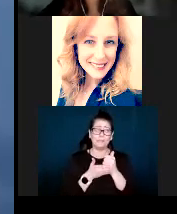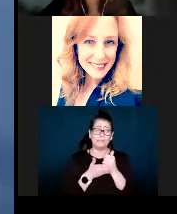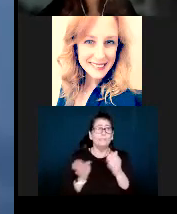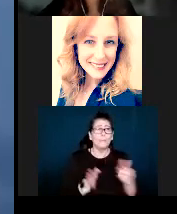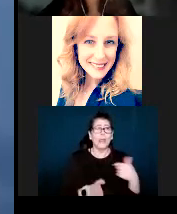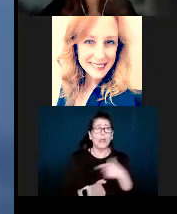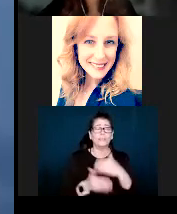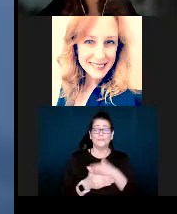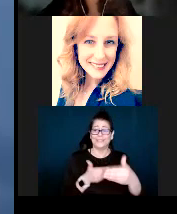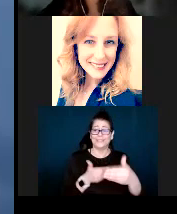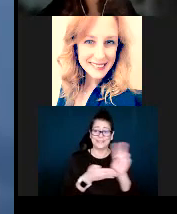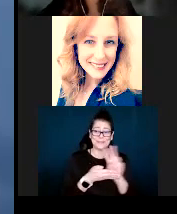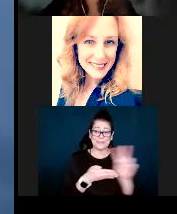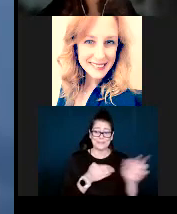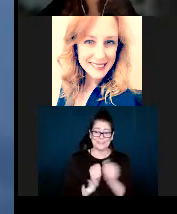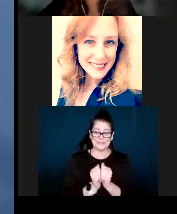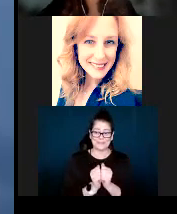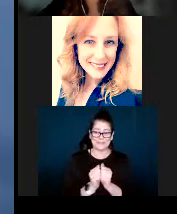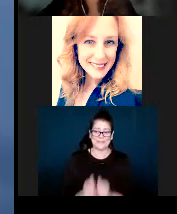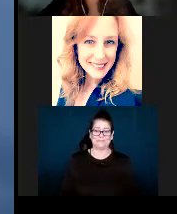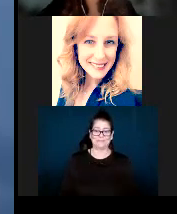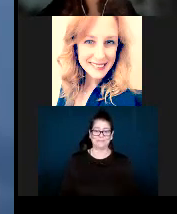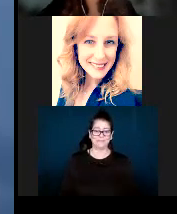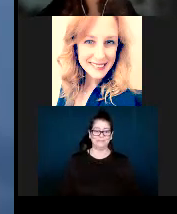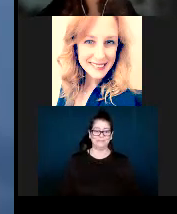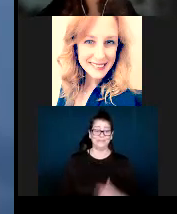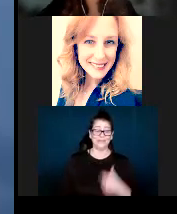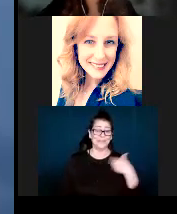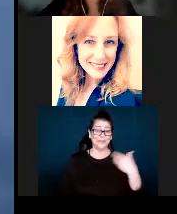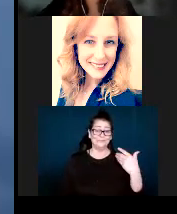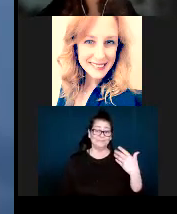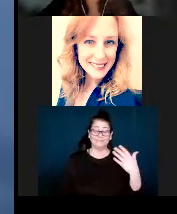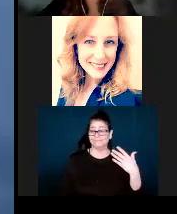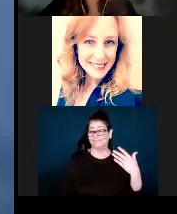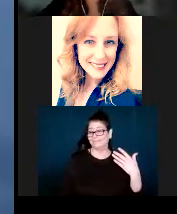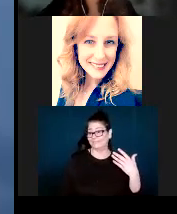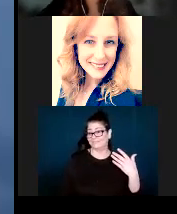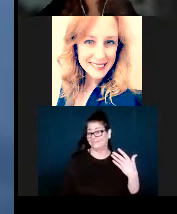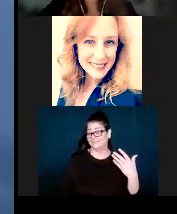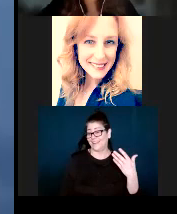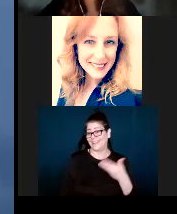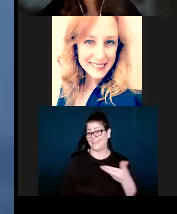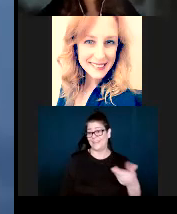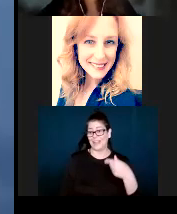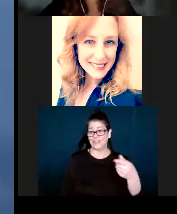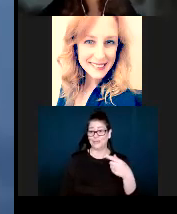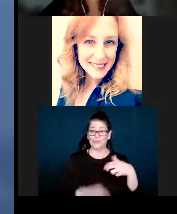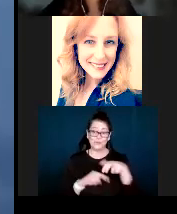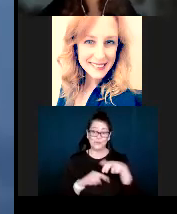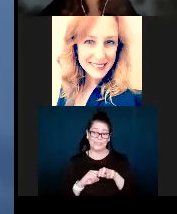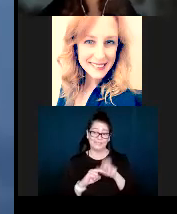together. So I invite you to sit or stand up straight, whichever feels comfortable to